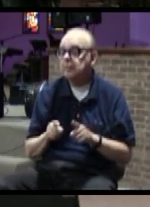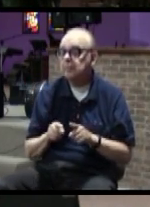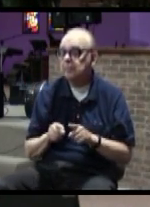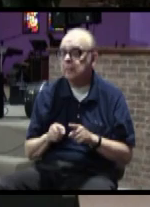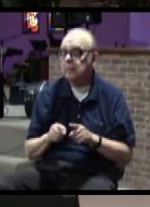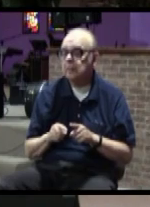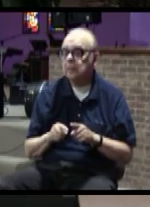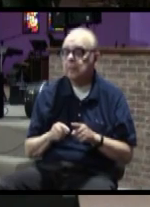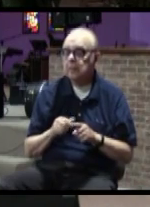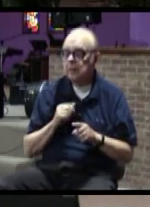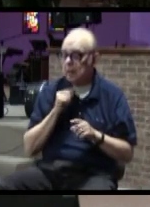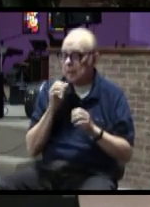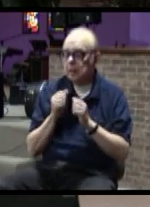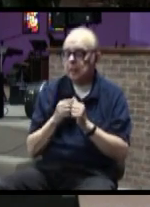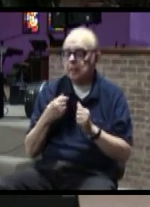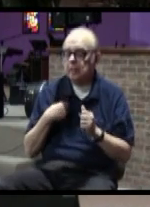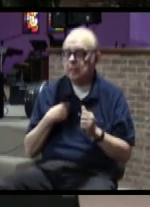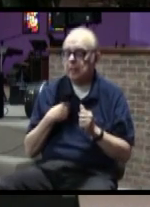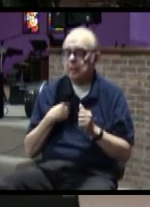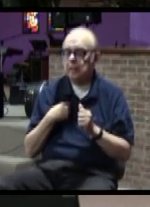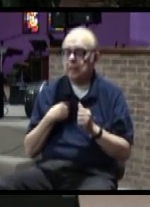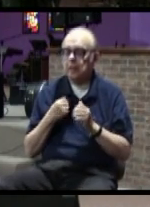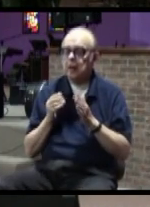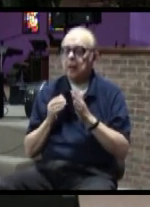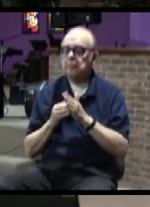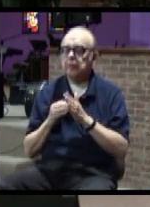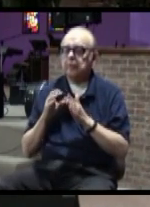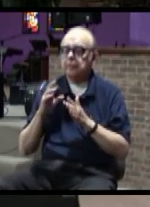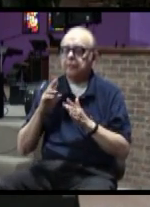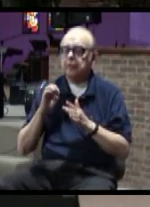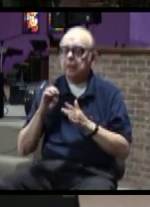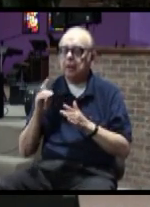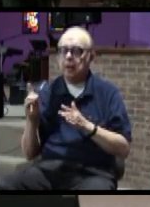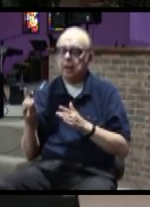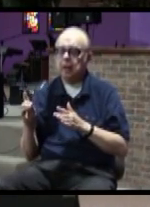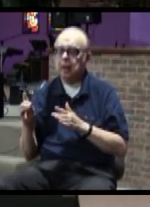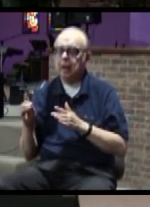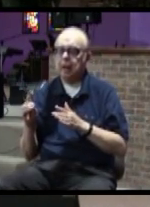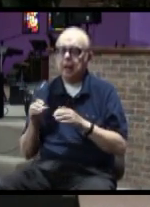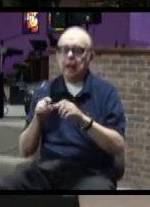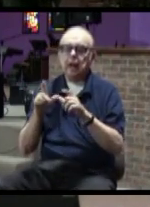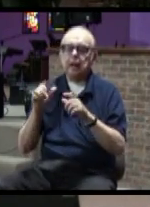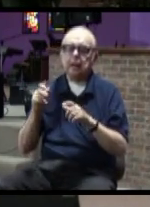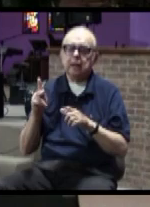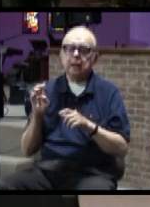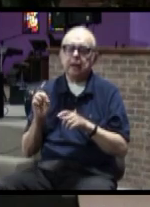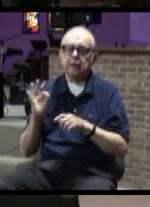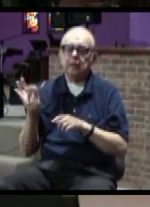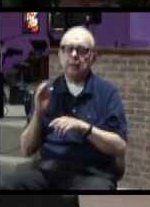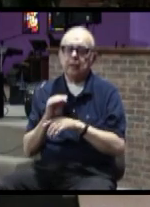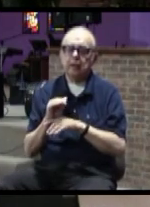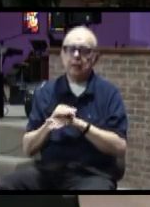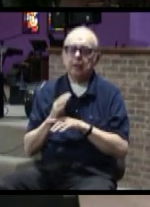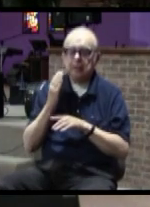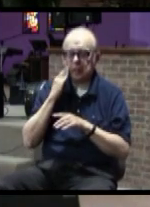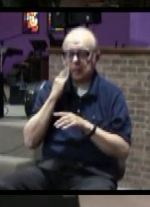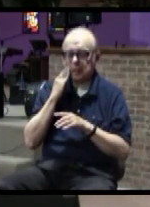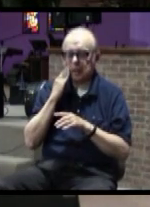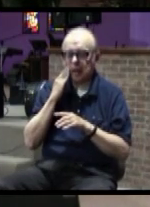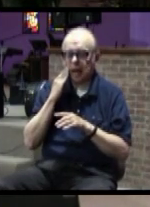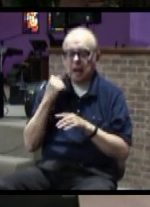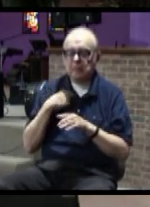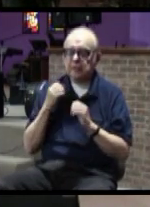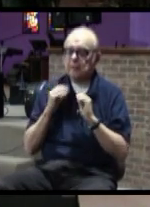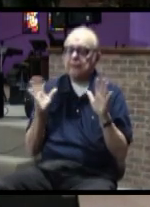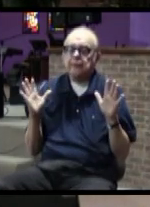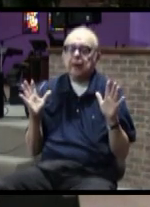it can happen, you weren't with me out on the middle of a creek or a lake on Friday night, knowing